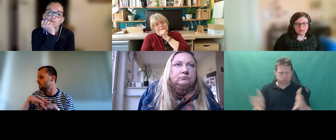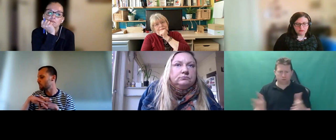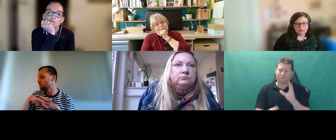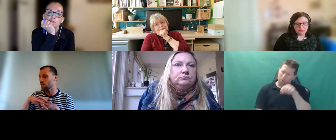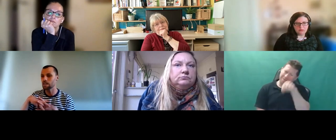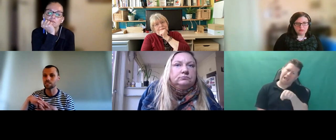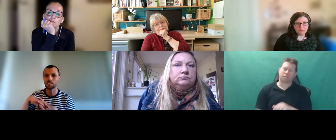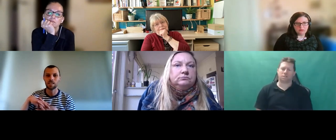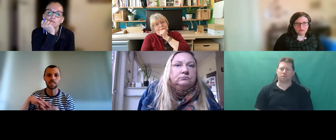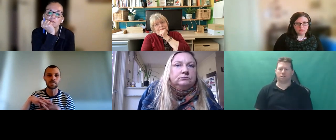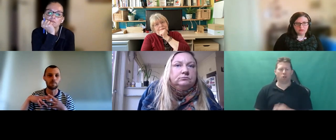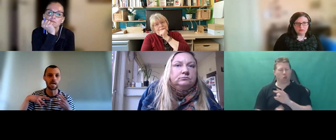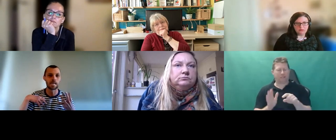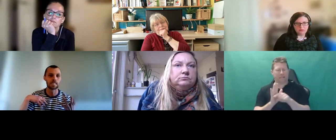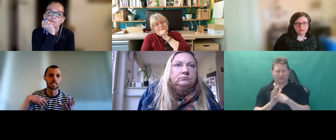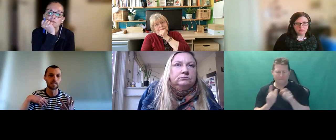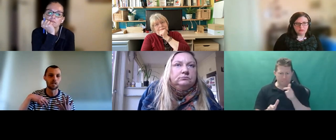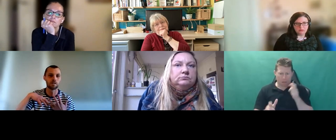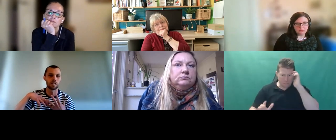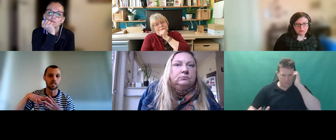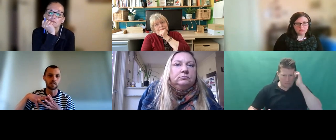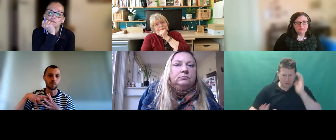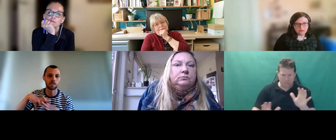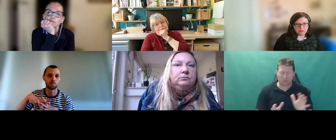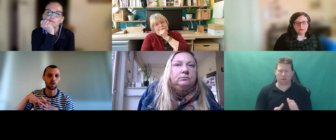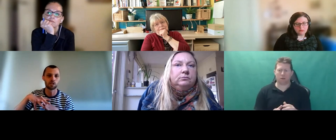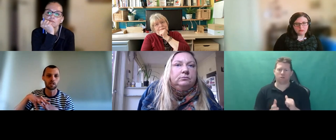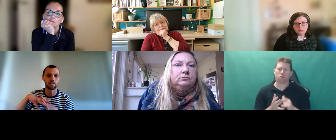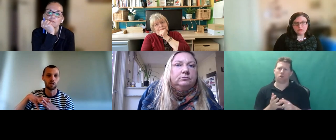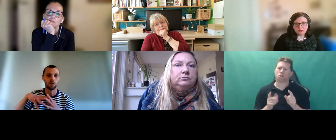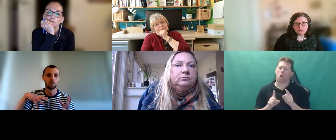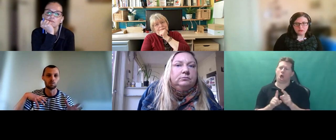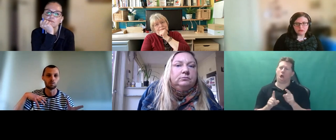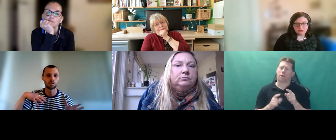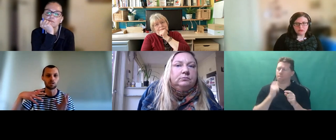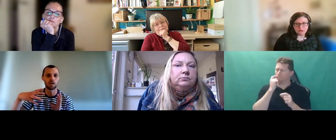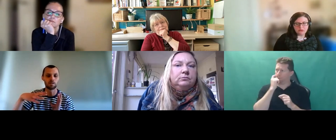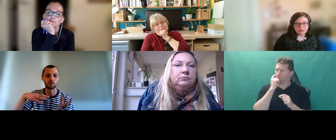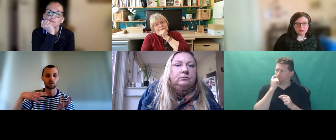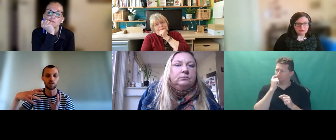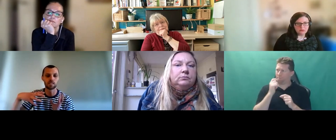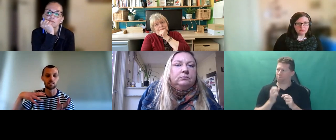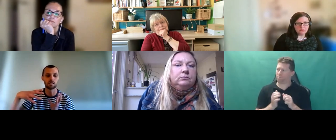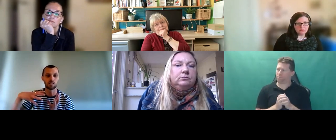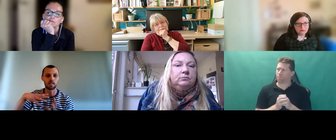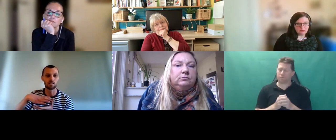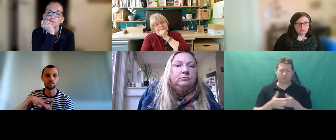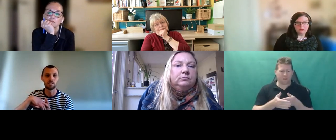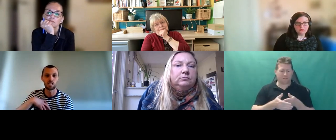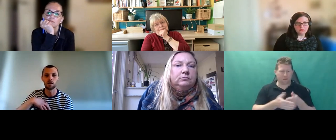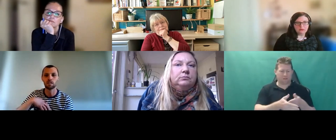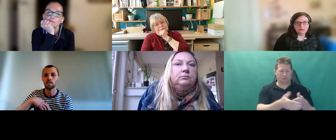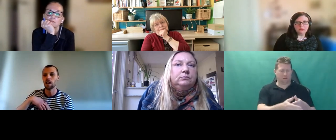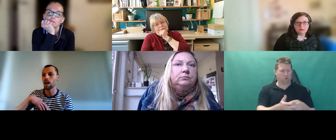spaces. So it's kind of, it's, it's an abandoning of, uh, I suppose, an approach that kind of looks to kind of restrict and to kind